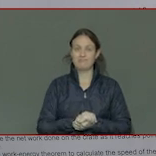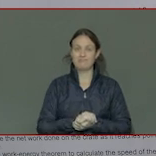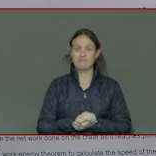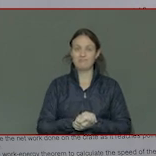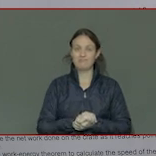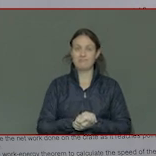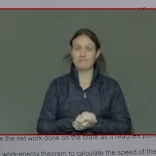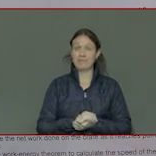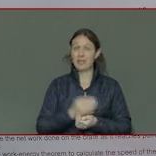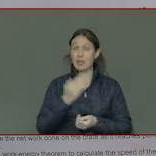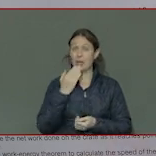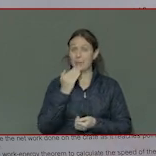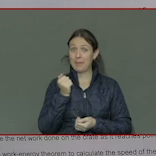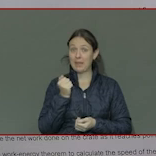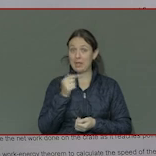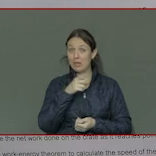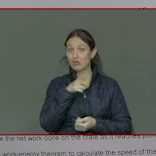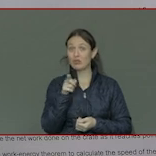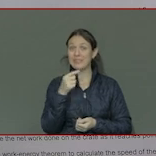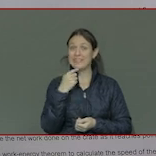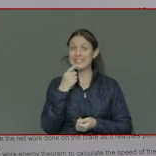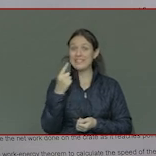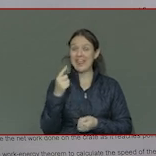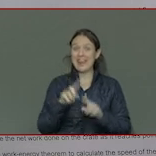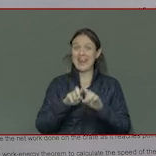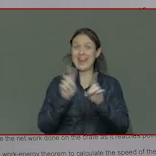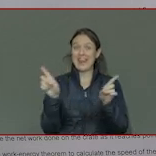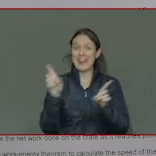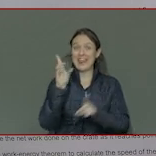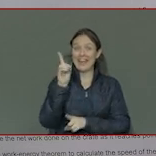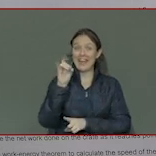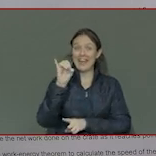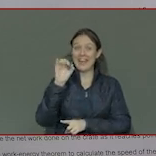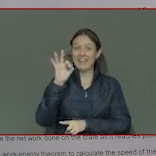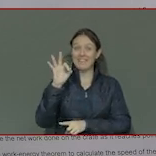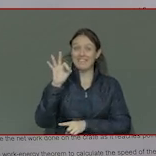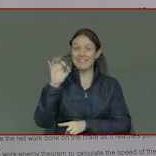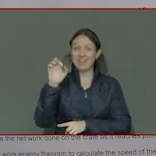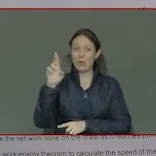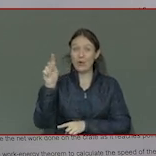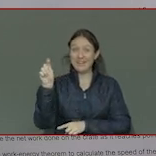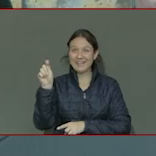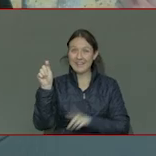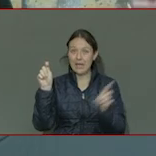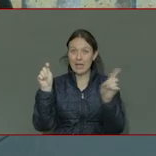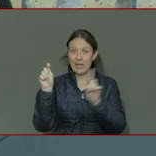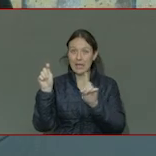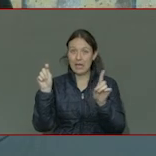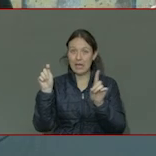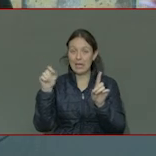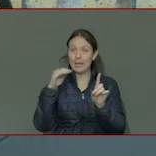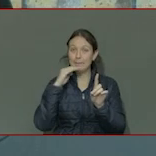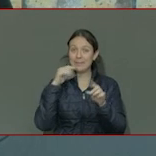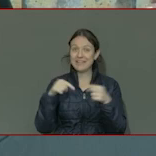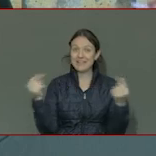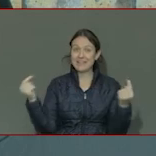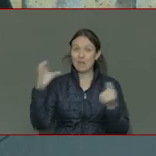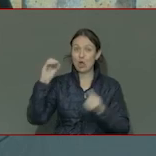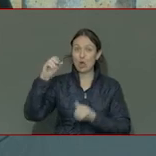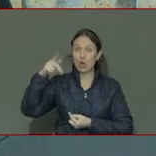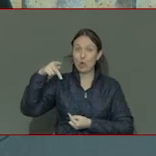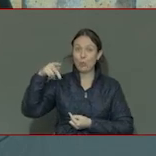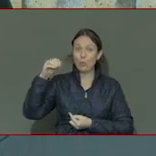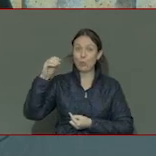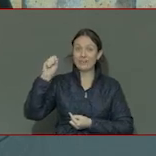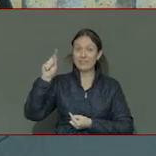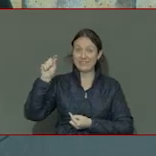And please don't talk about different directions, because different directions can mean 20 degrees, 10 degrees, 30